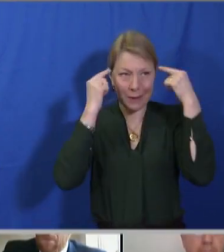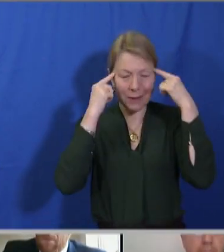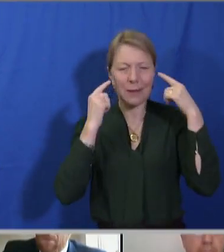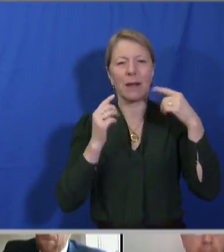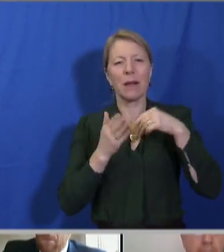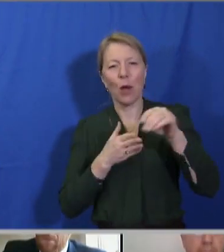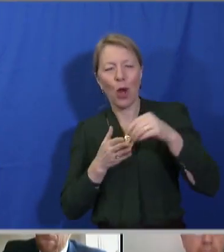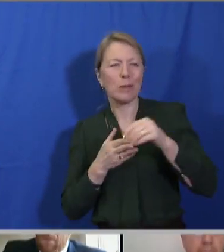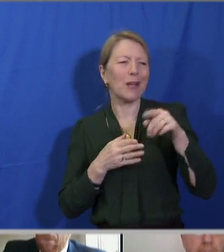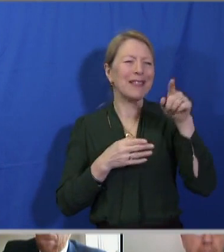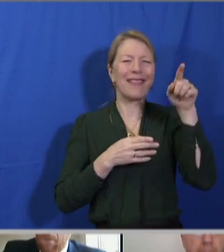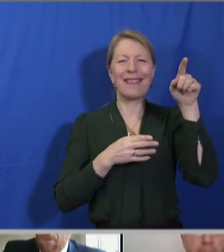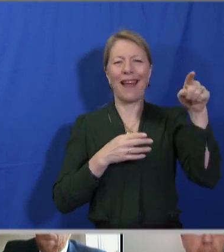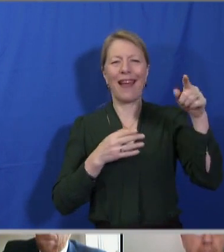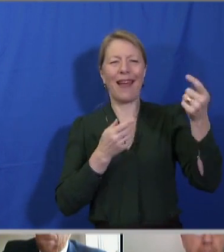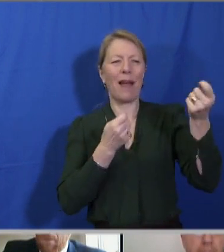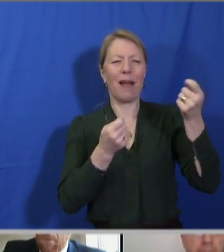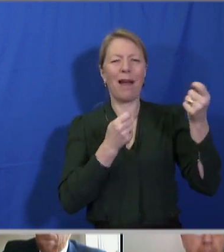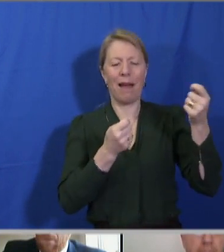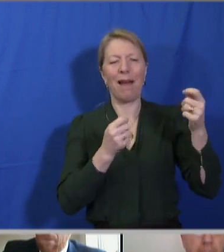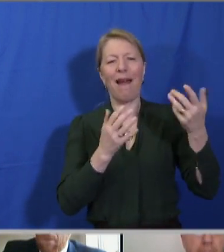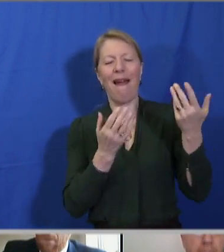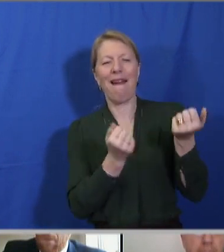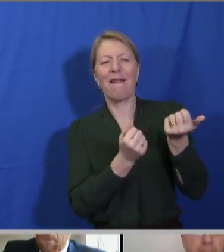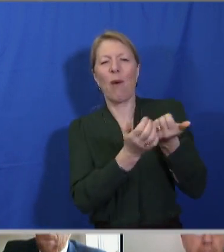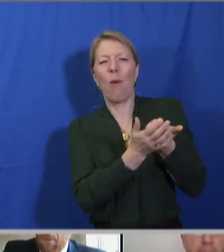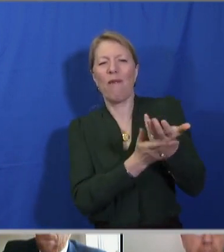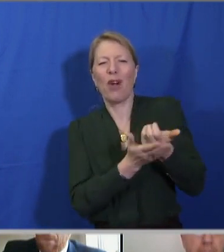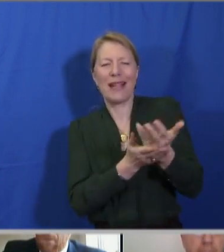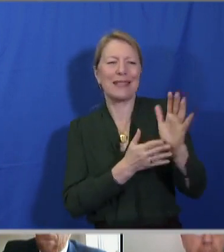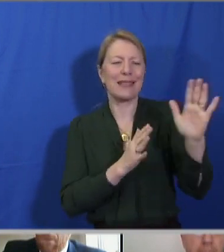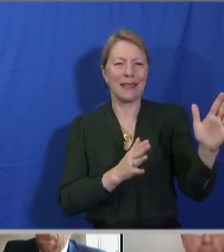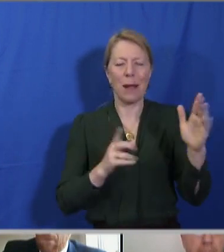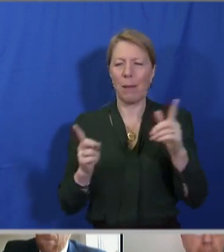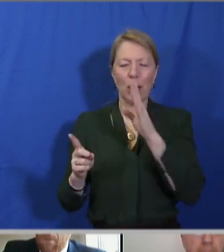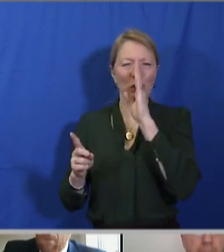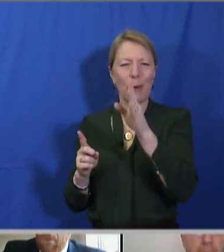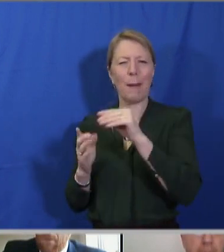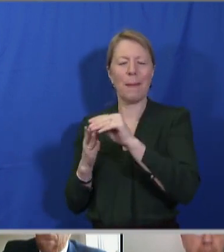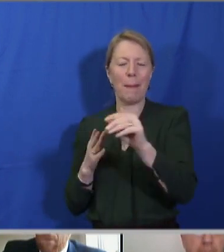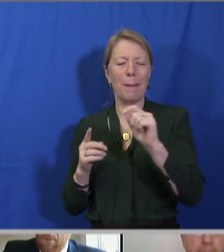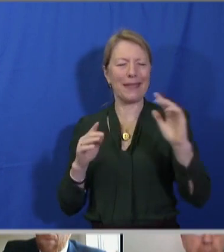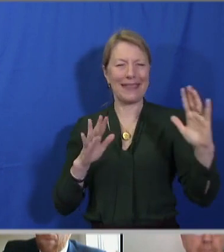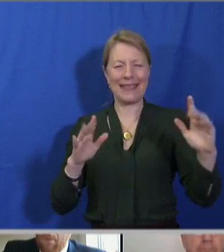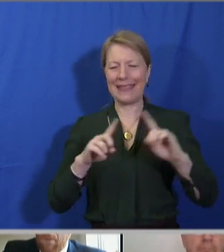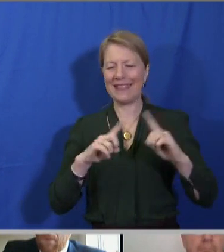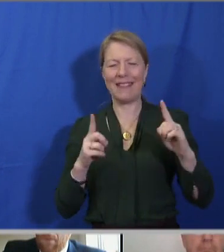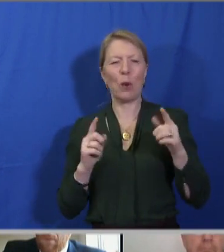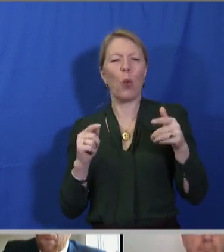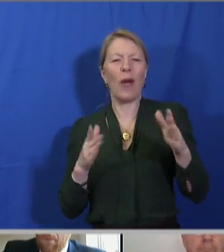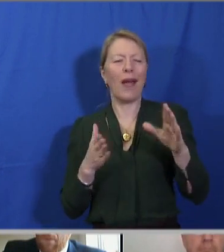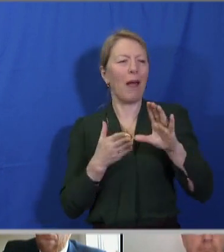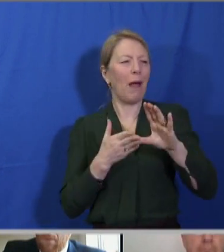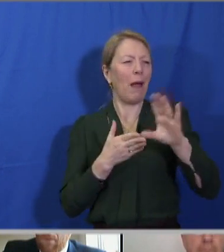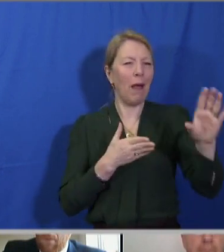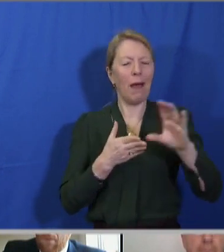delivering that service across the board, compared to what somebody employed in a direct payment would have. You would suggest we should